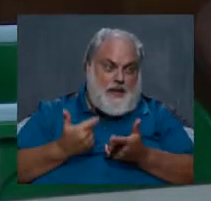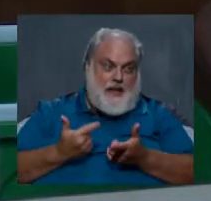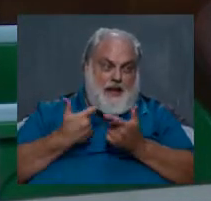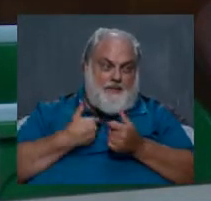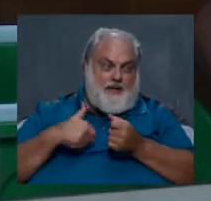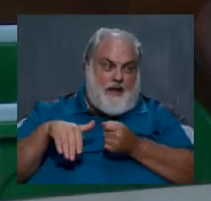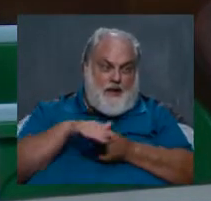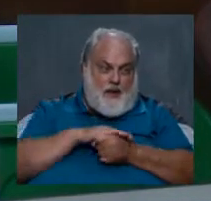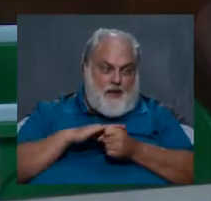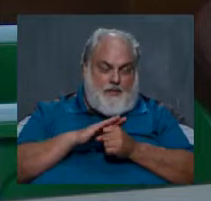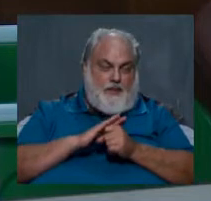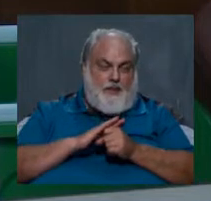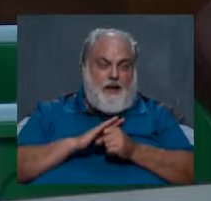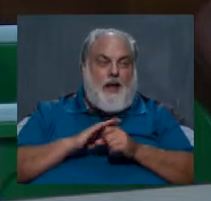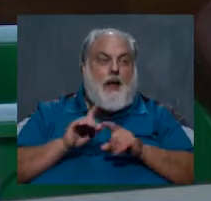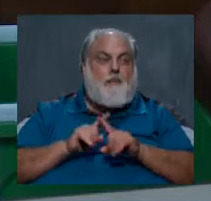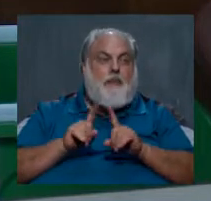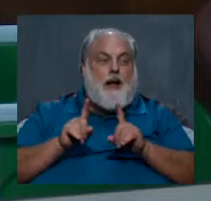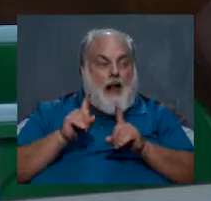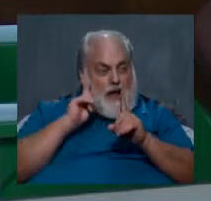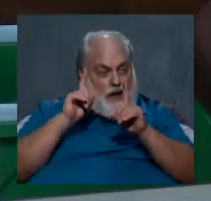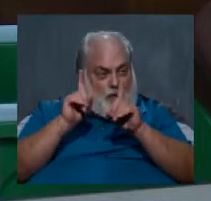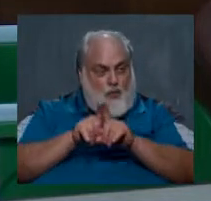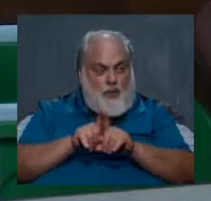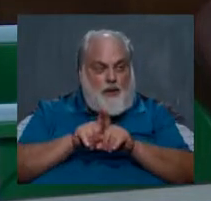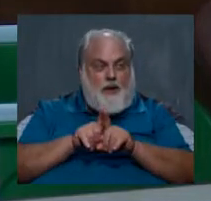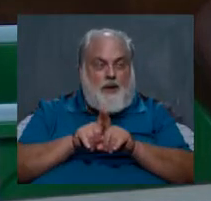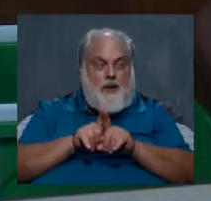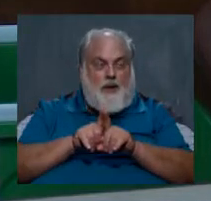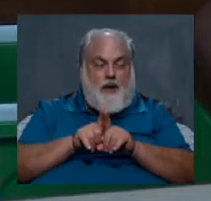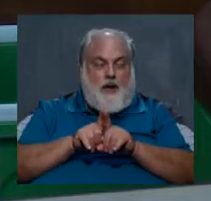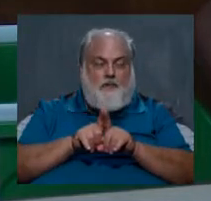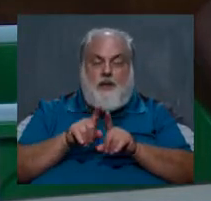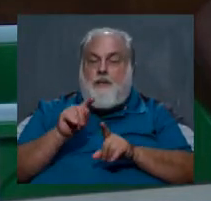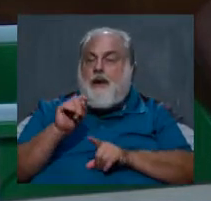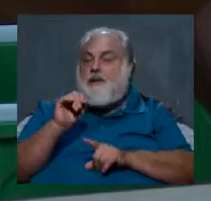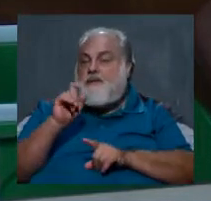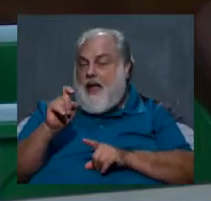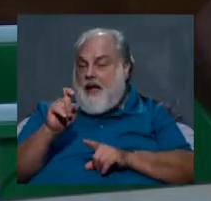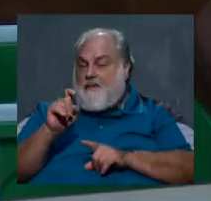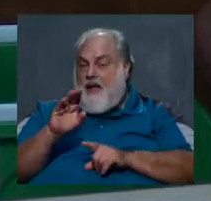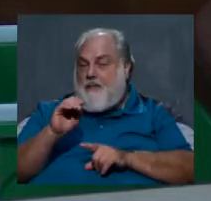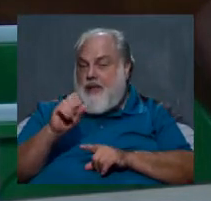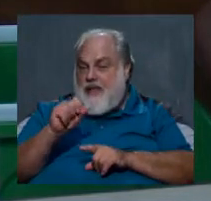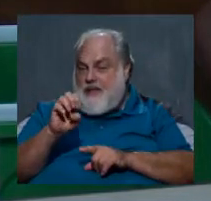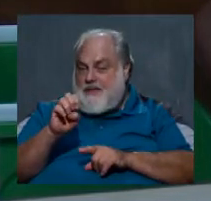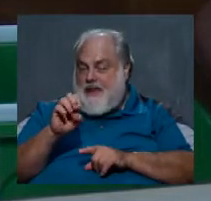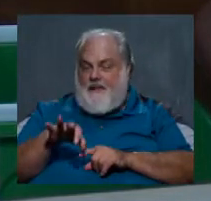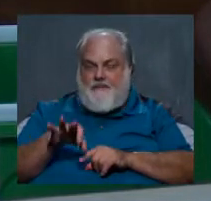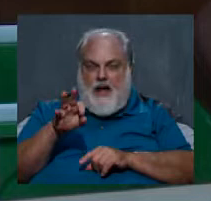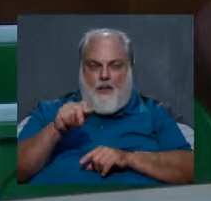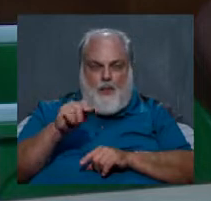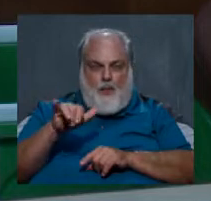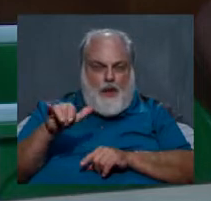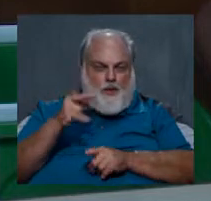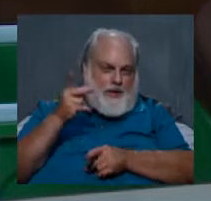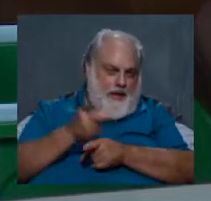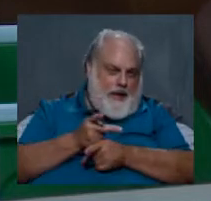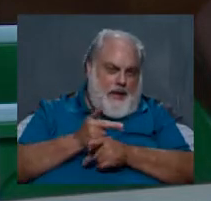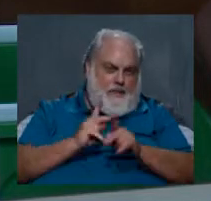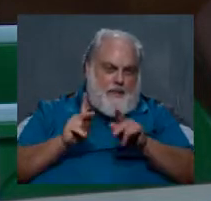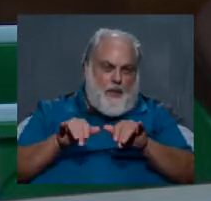areas of our city. I also agree that you know, from a tax base, that we do have to continue to find ways to keep people in this